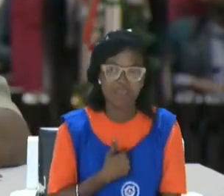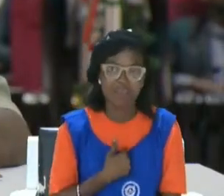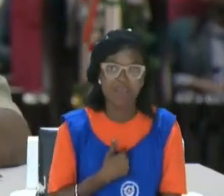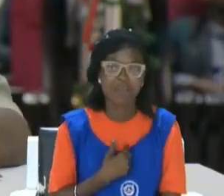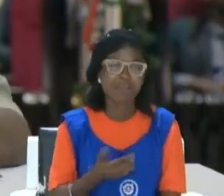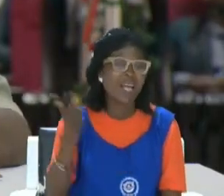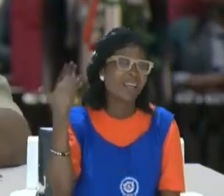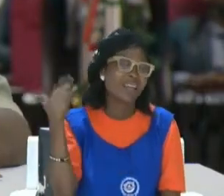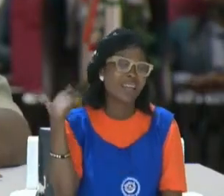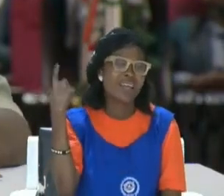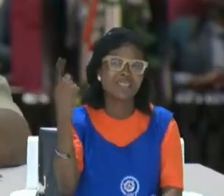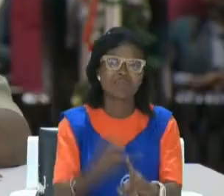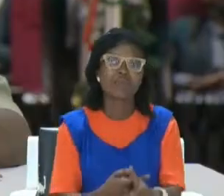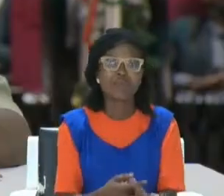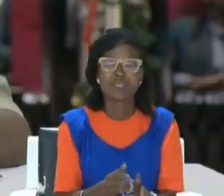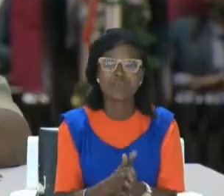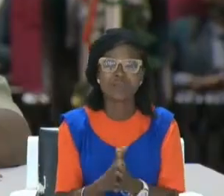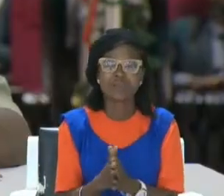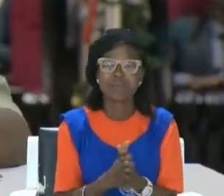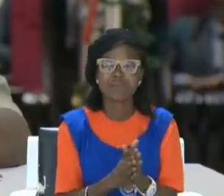last month.